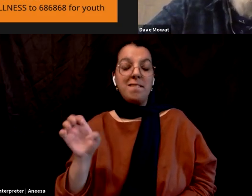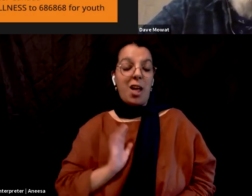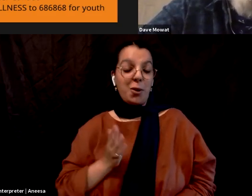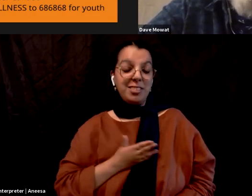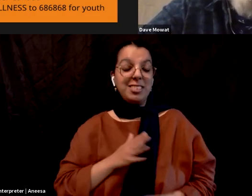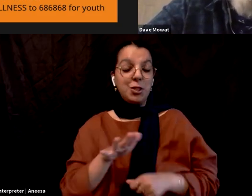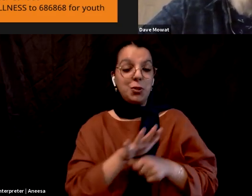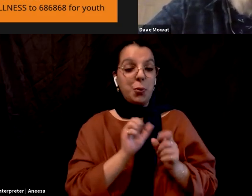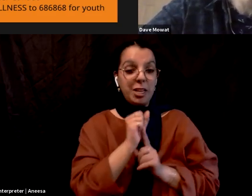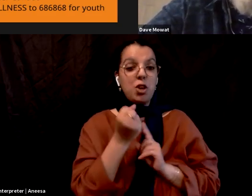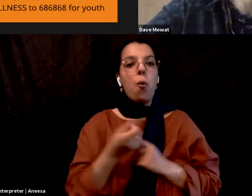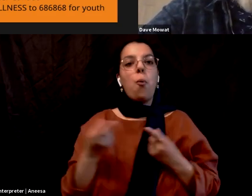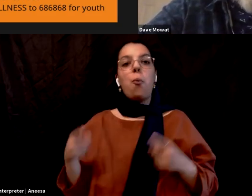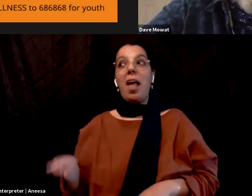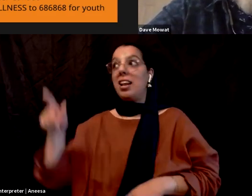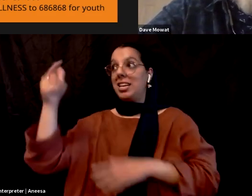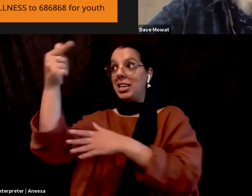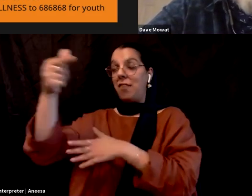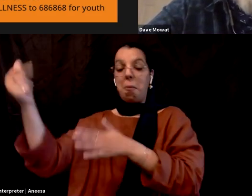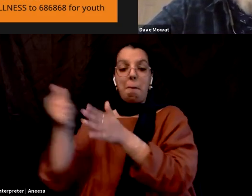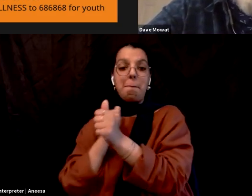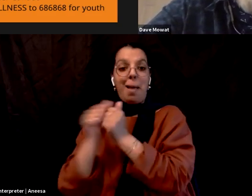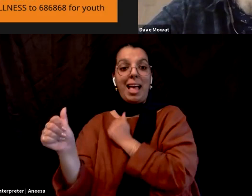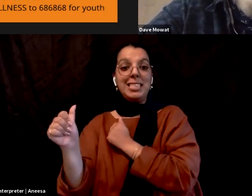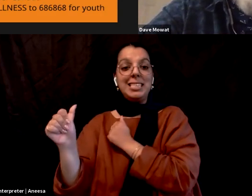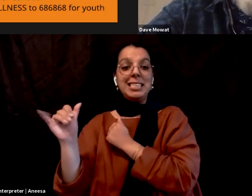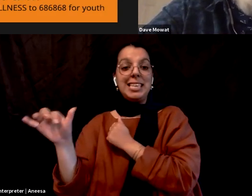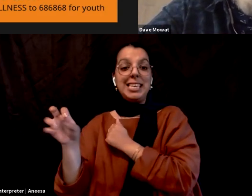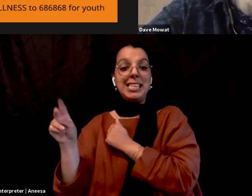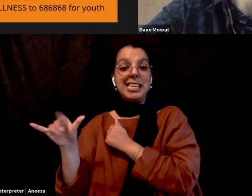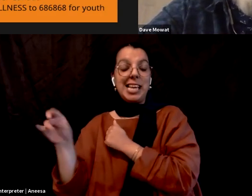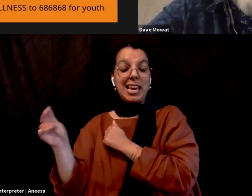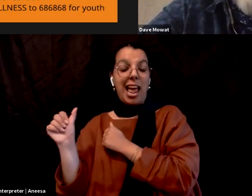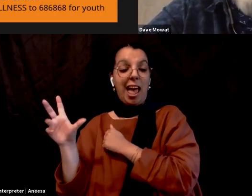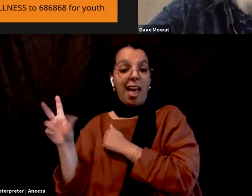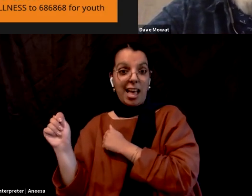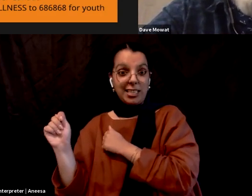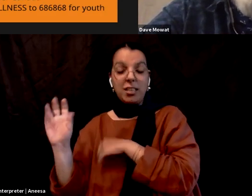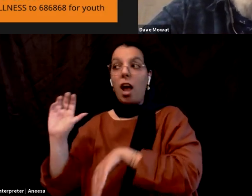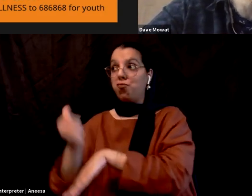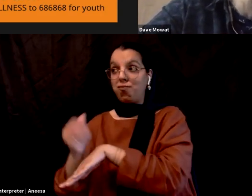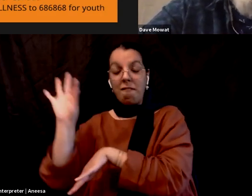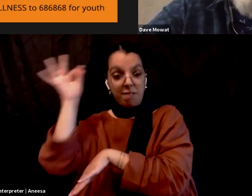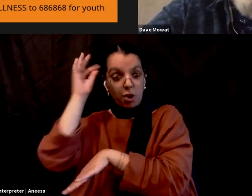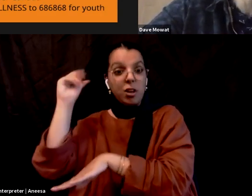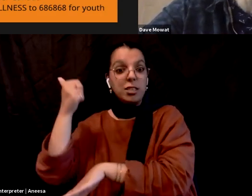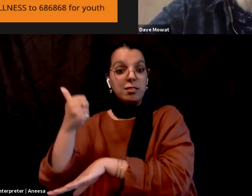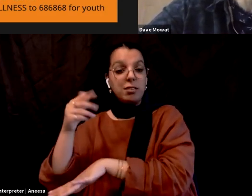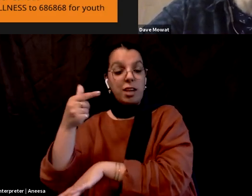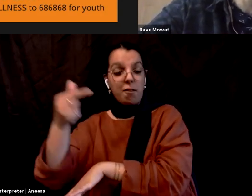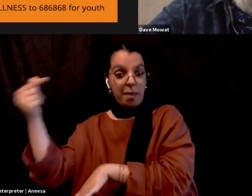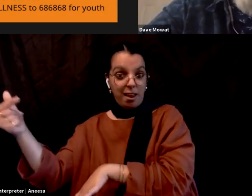and once the imposition of the federal government, the Dominion government, really became embedded, then we see a very